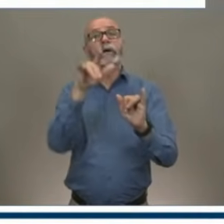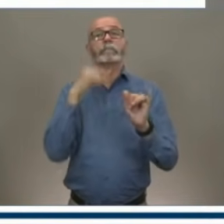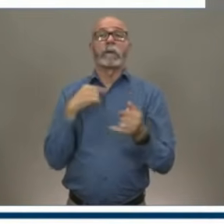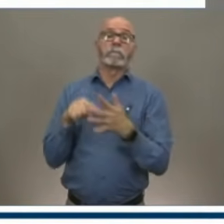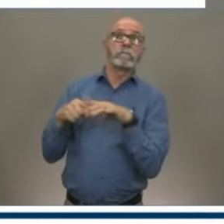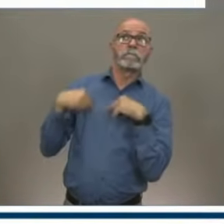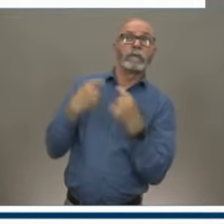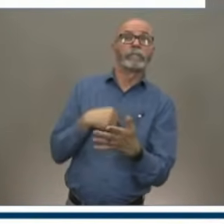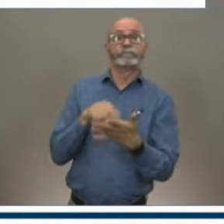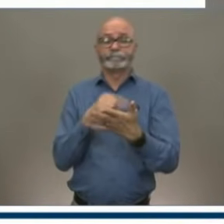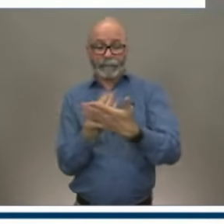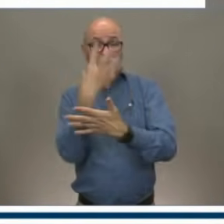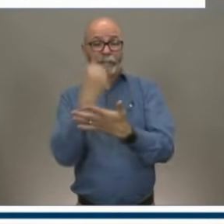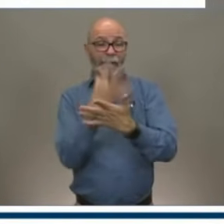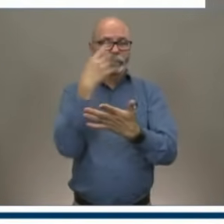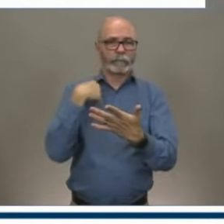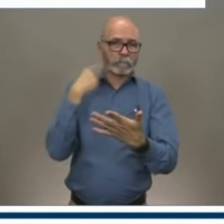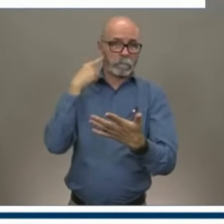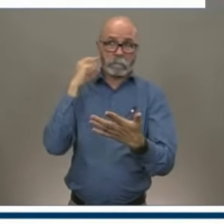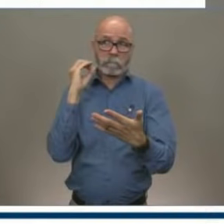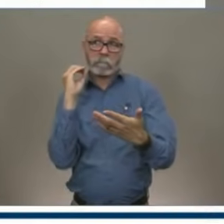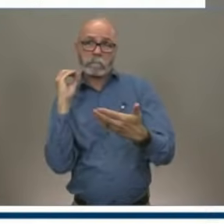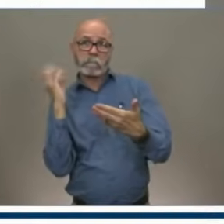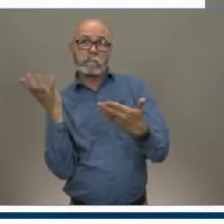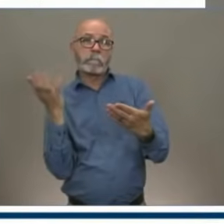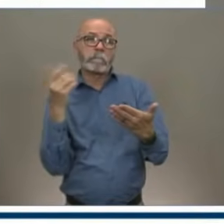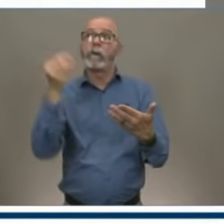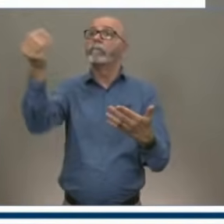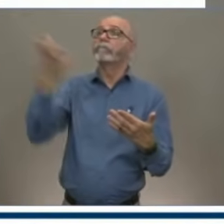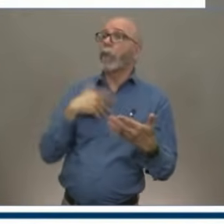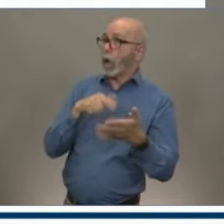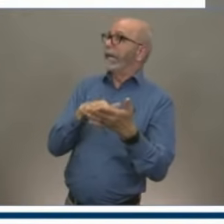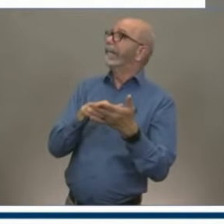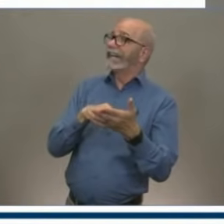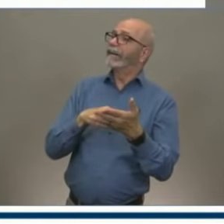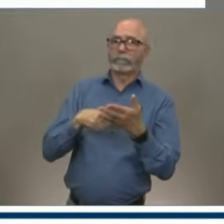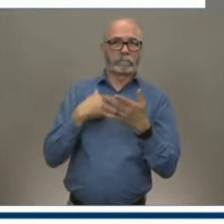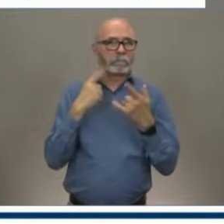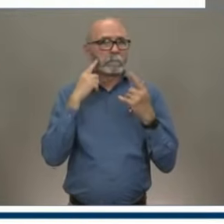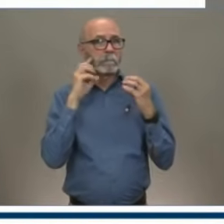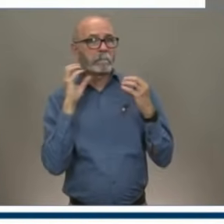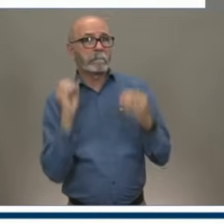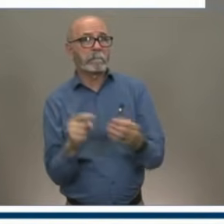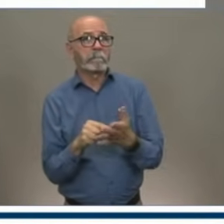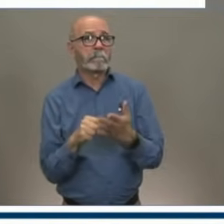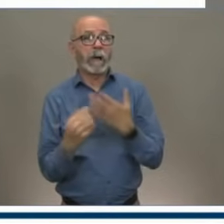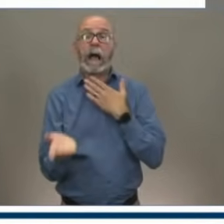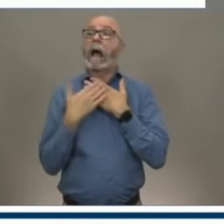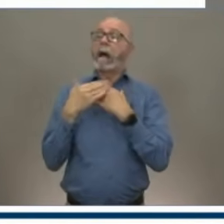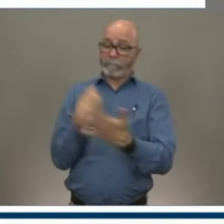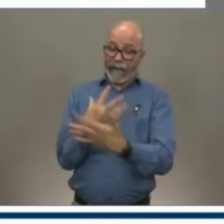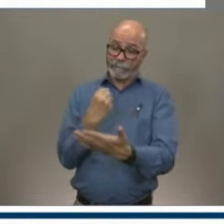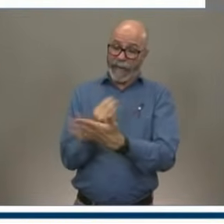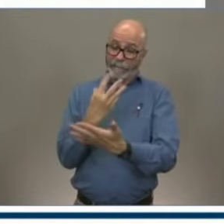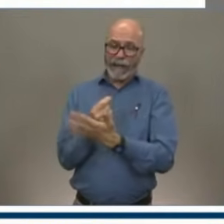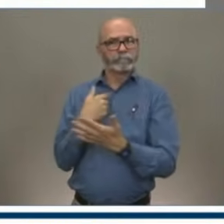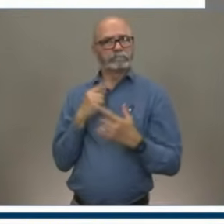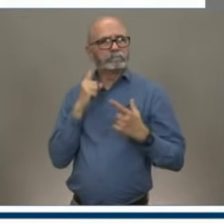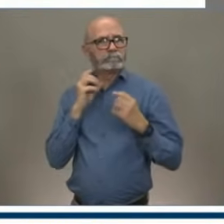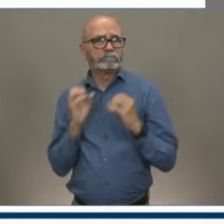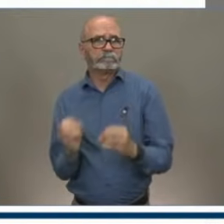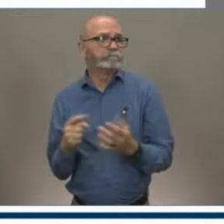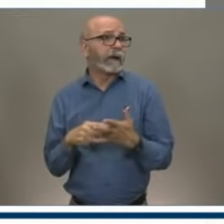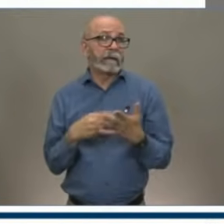aware. I don't have any information one way or another where of any of our cases the COVID app has been part of